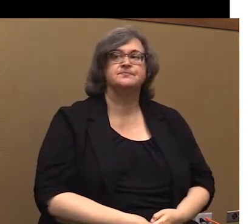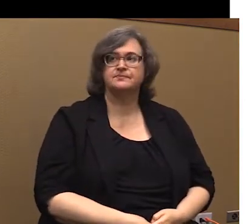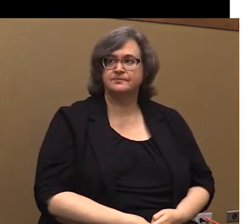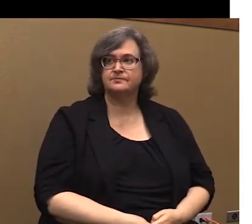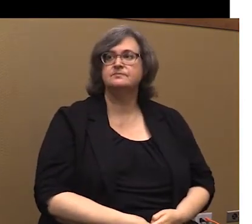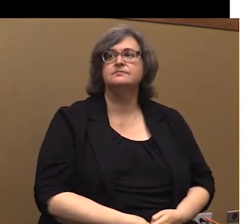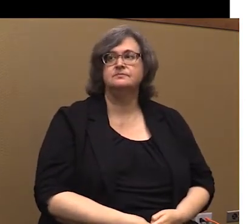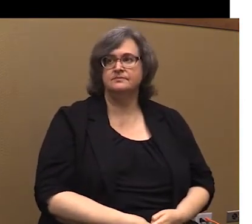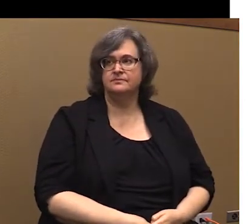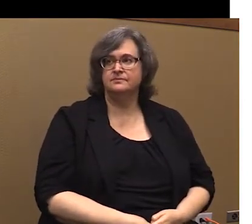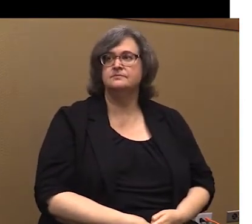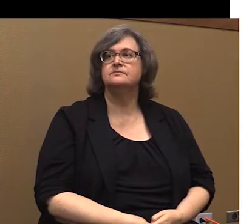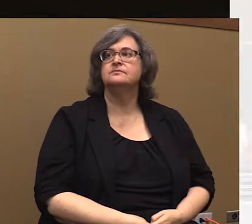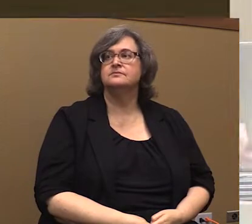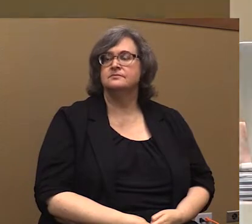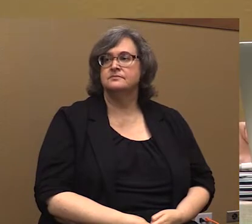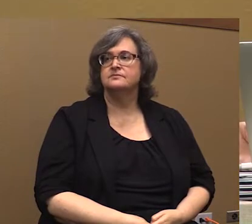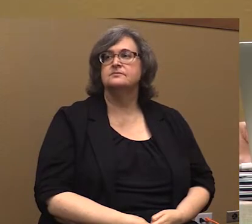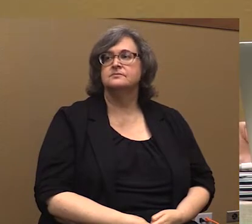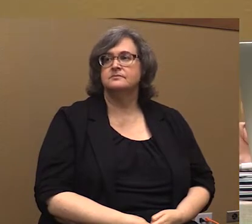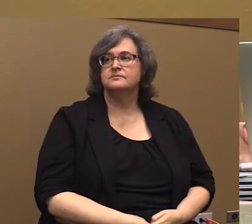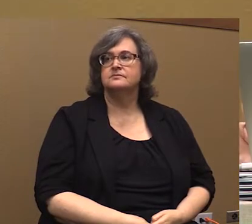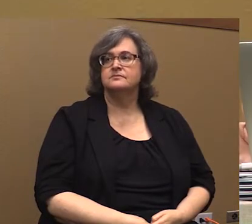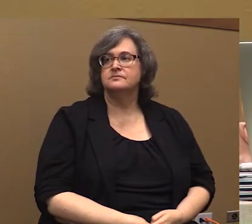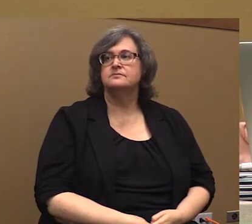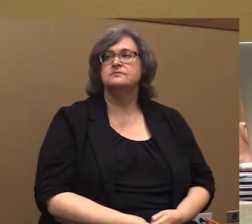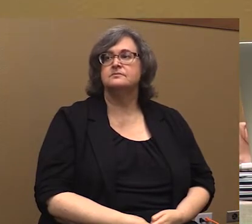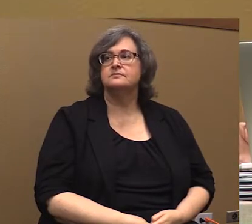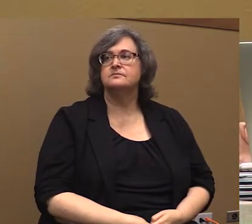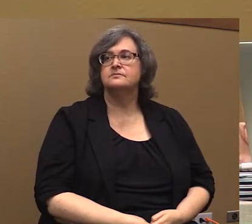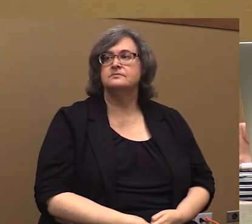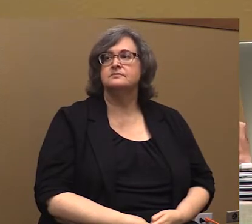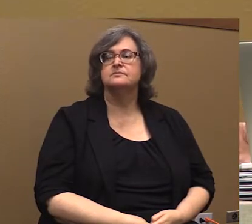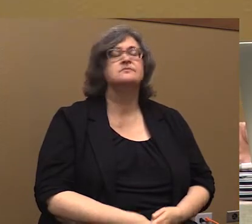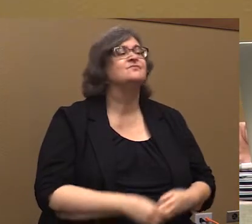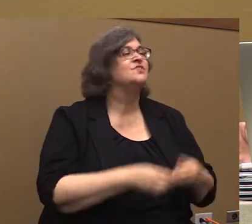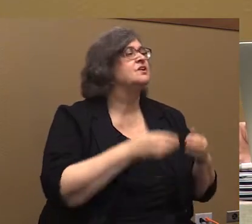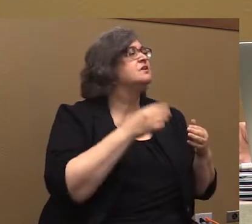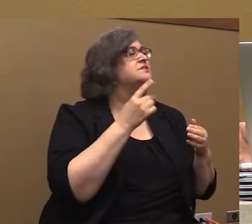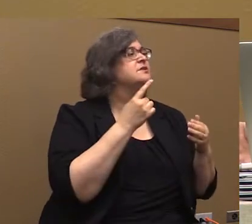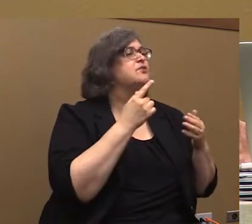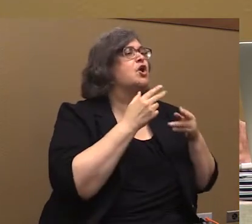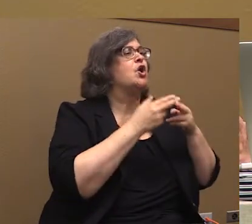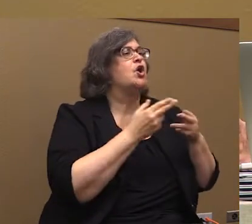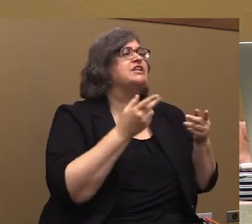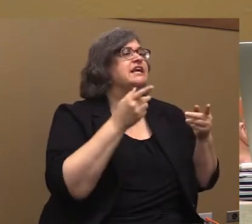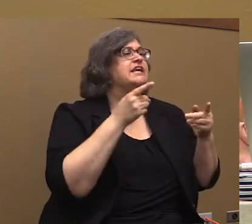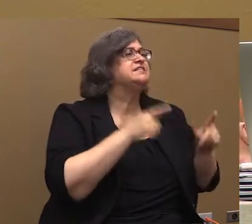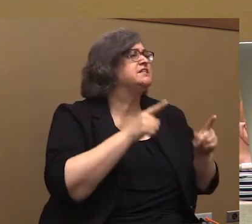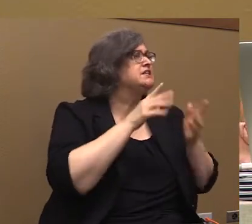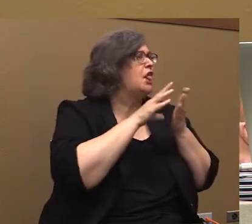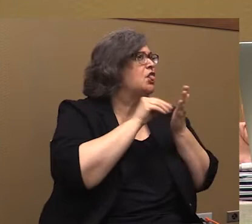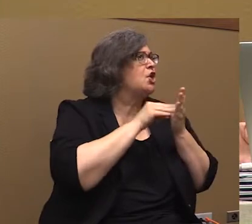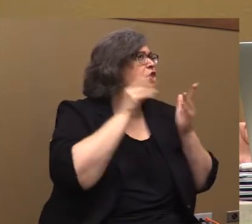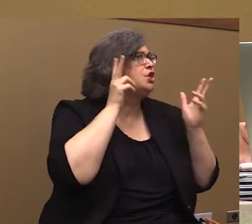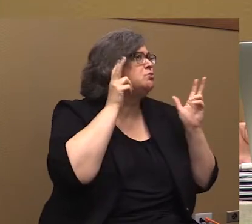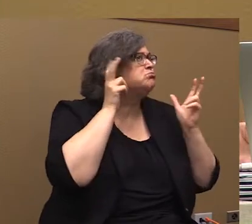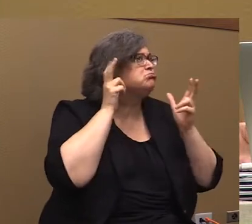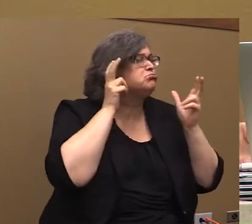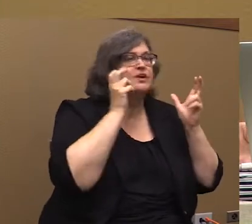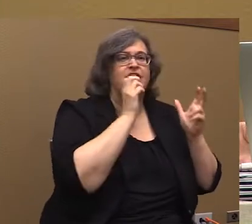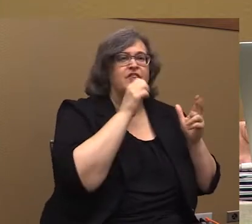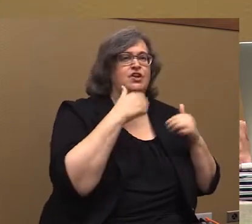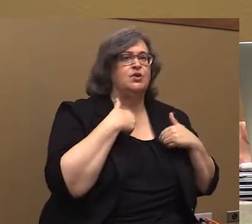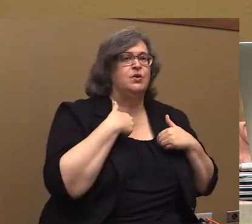additional disability as well. For kids, just exposure to incidental